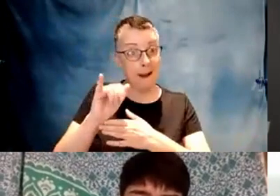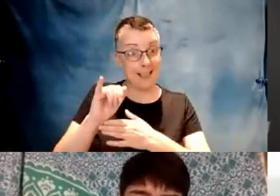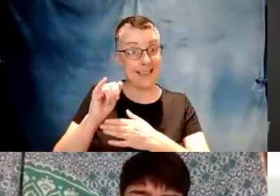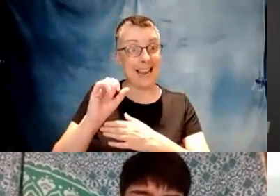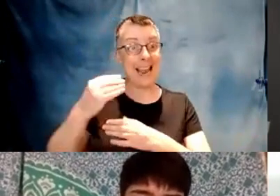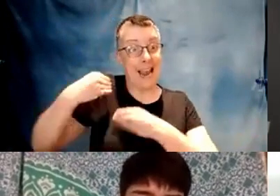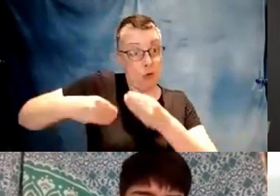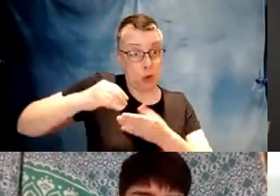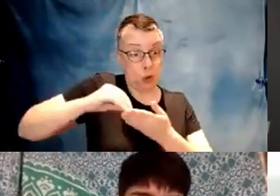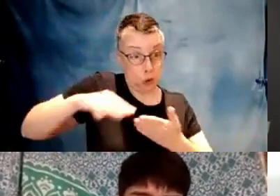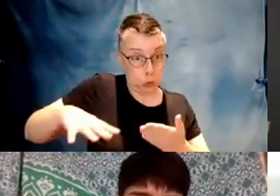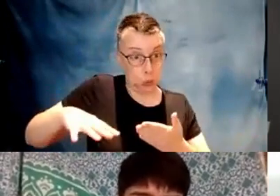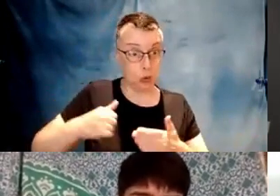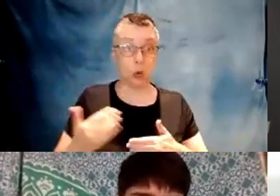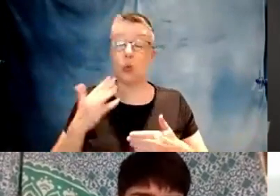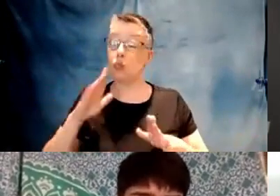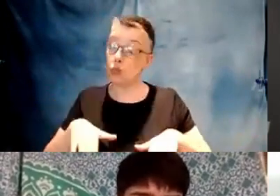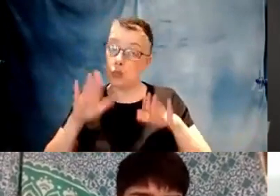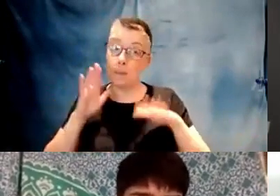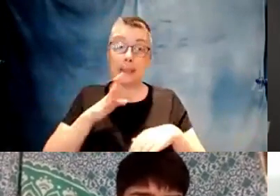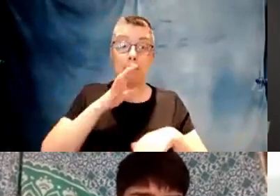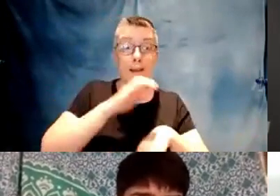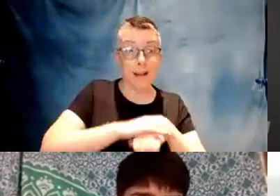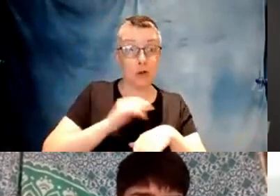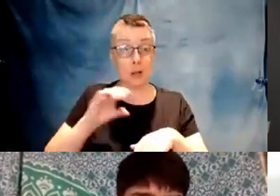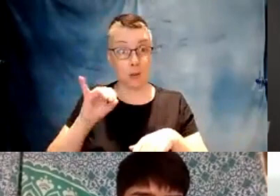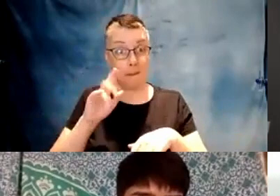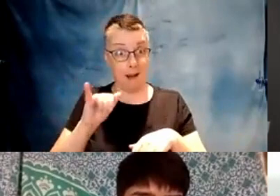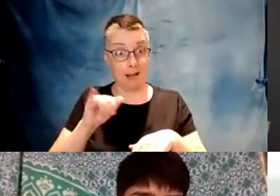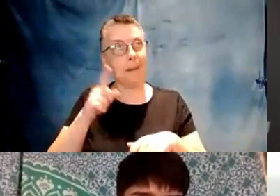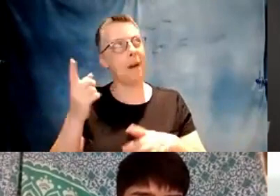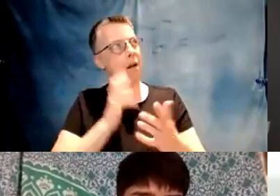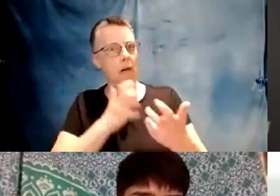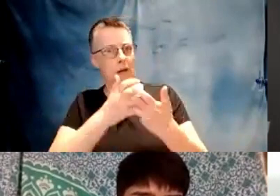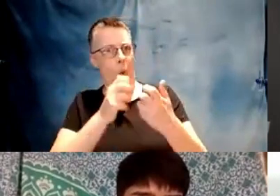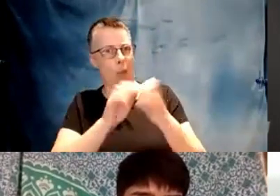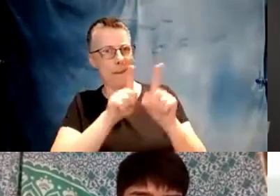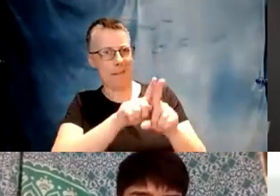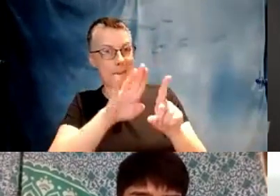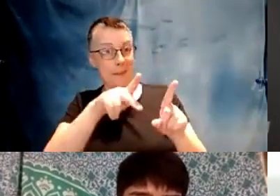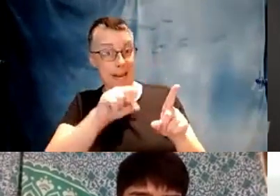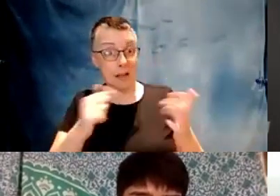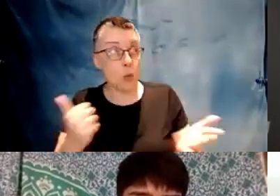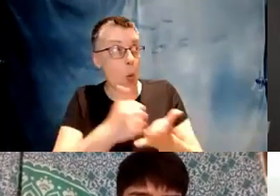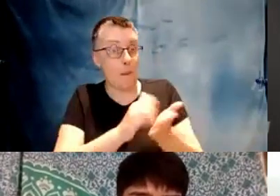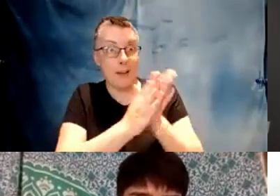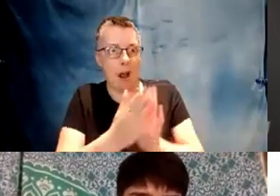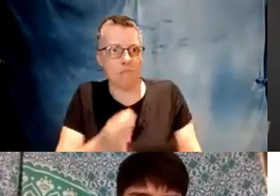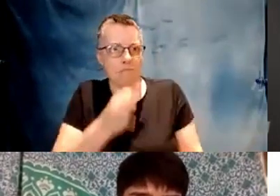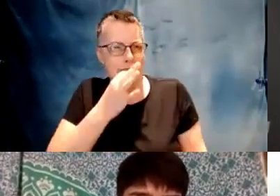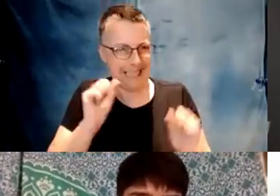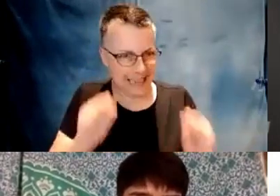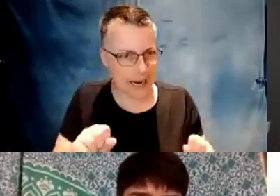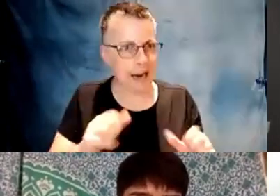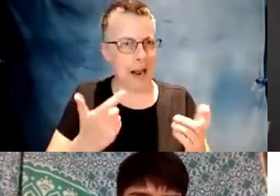Somali language in BPS to become proficient? I definitely think that's super